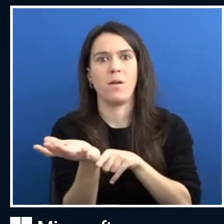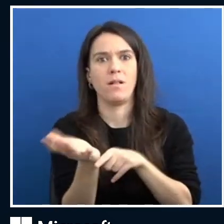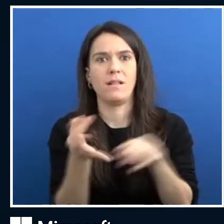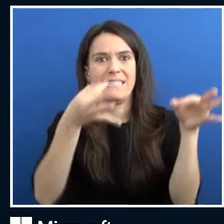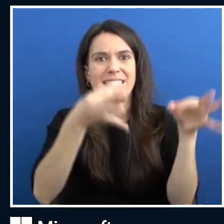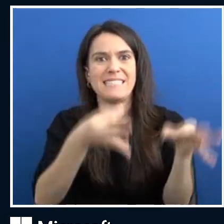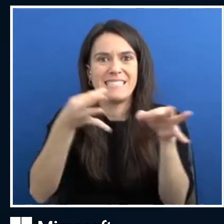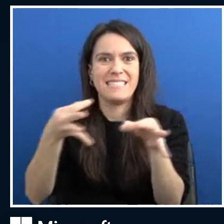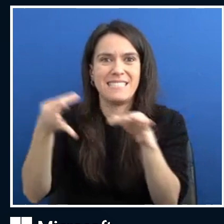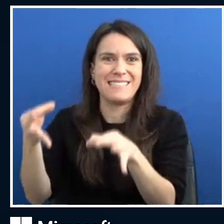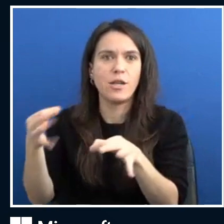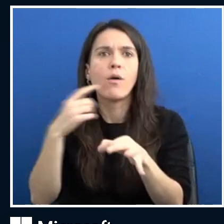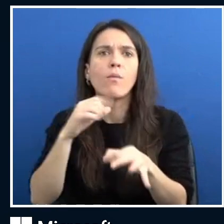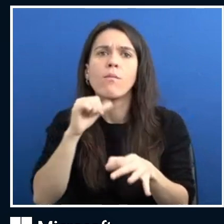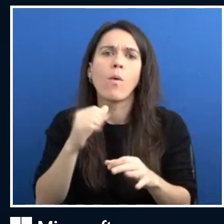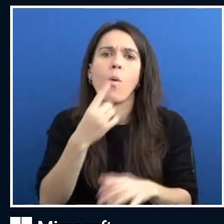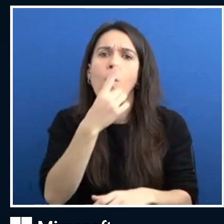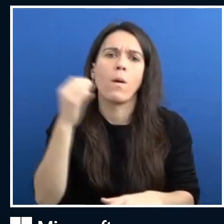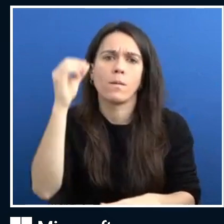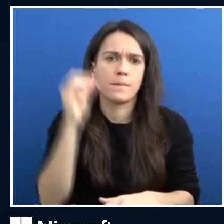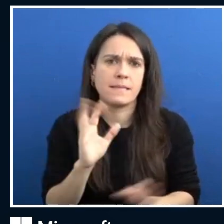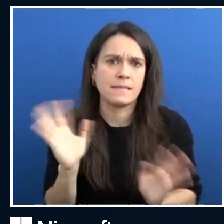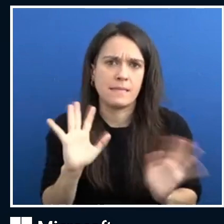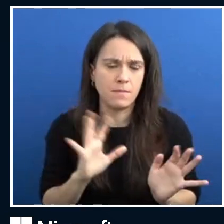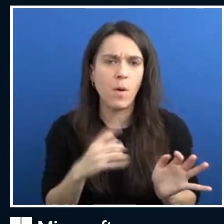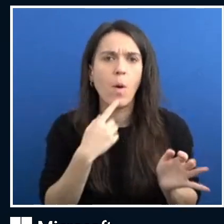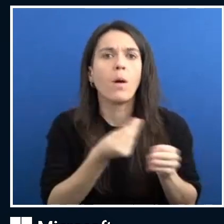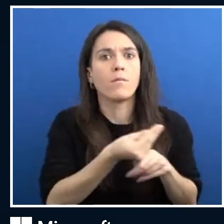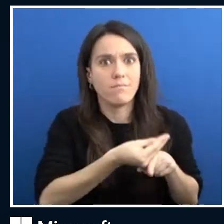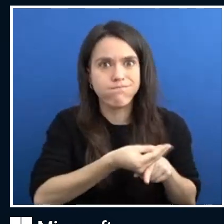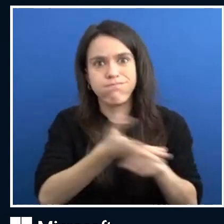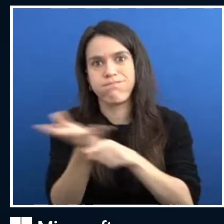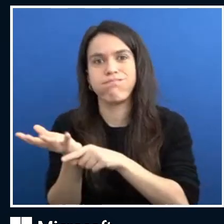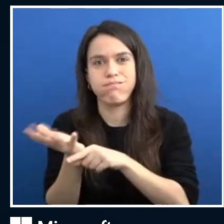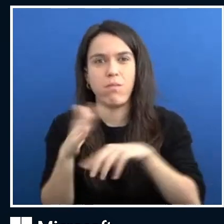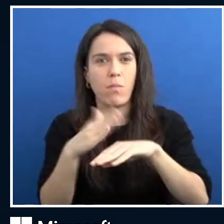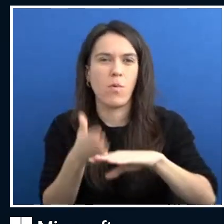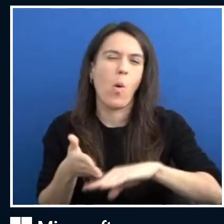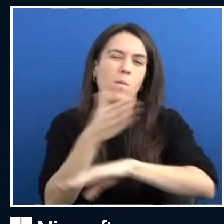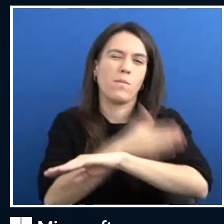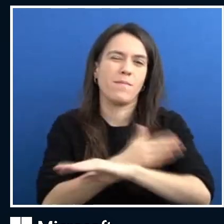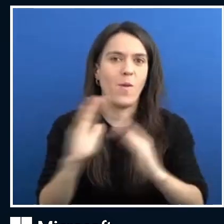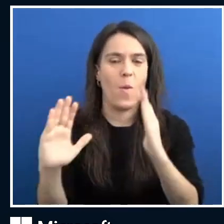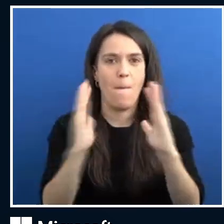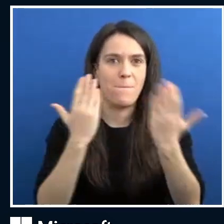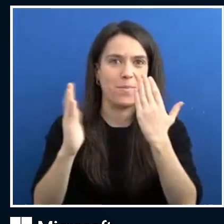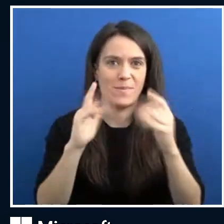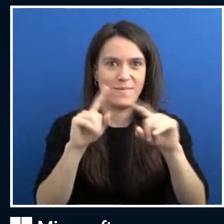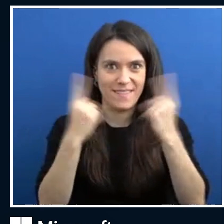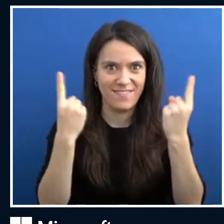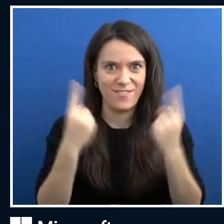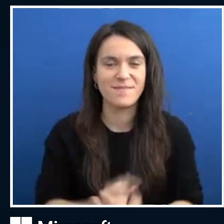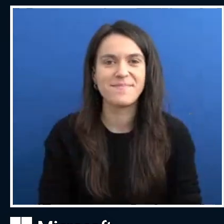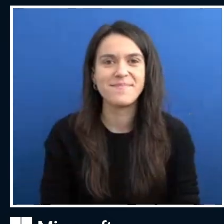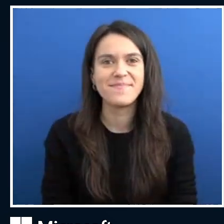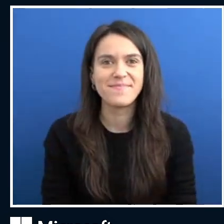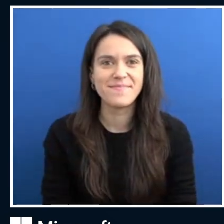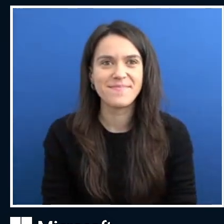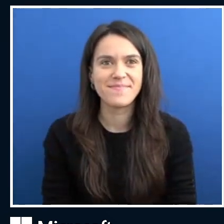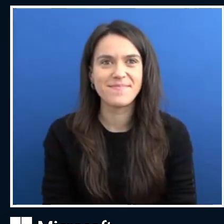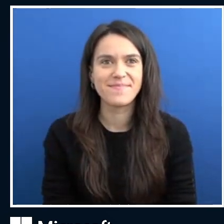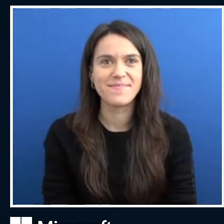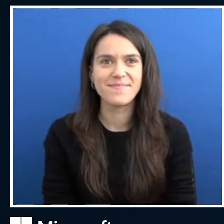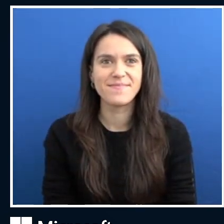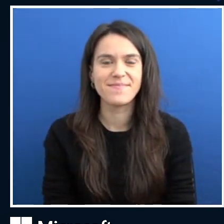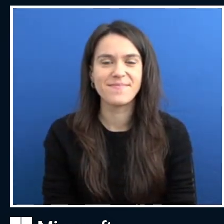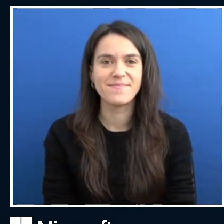data sets, 100 decision trees. So you just want to do it with as many as you can. And in this case, bootstrap data set is the data set that I'm talking about,